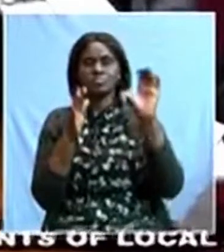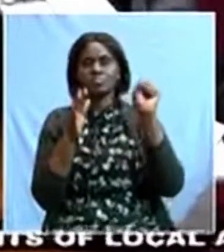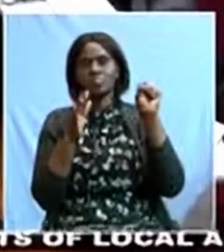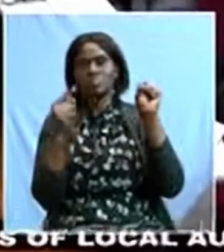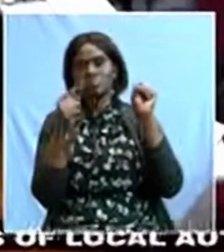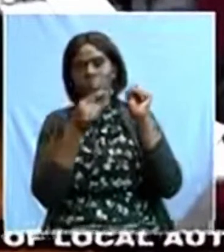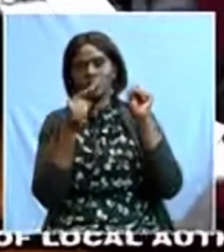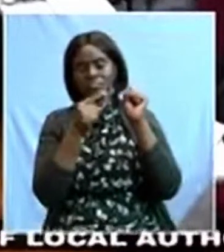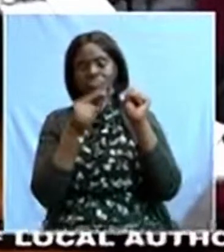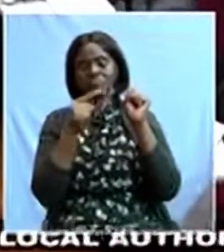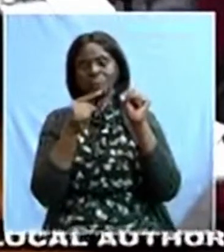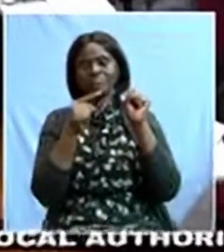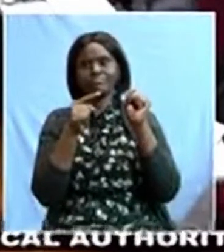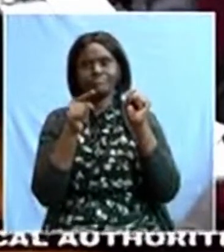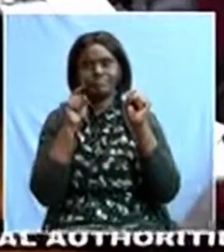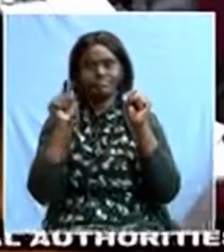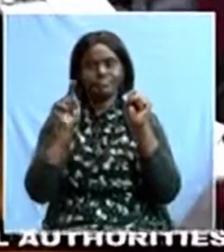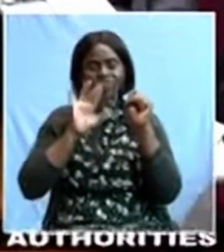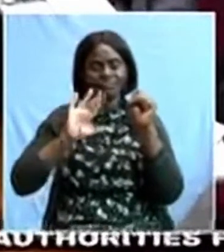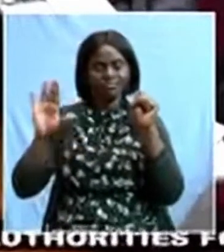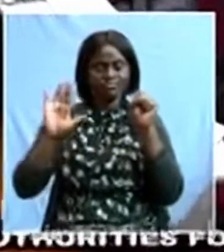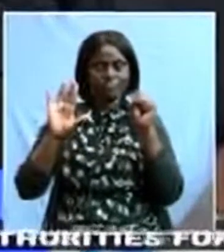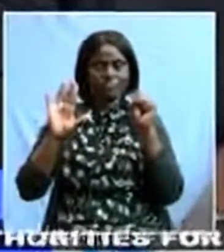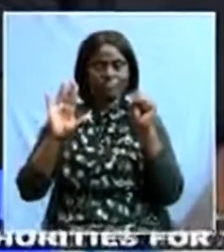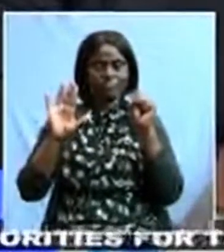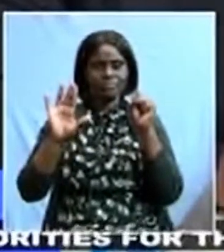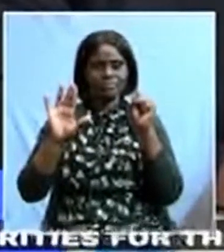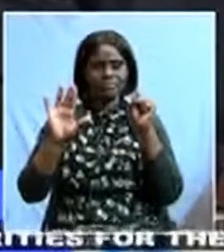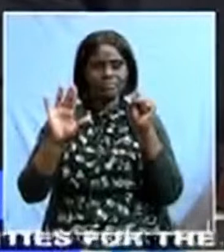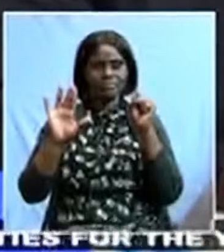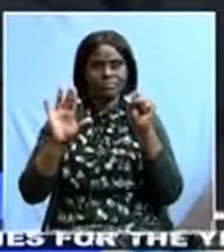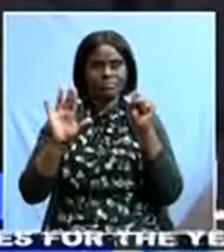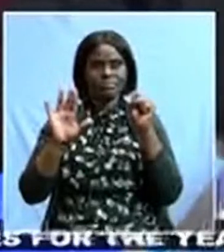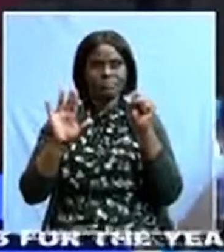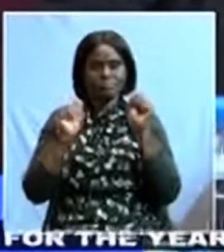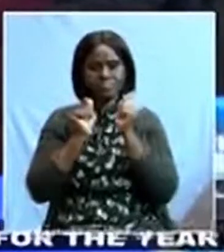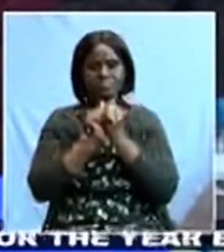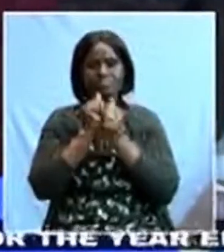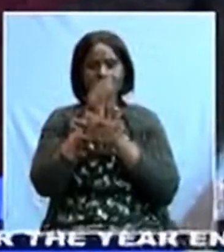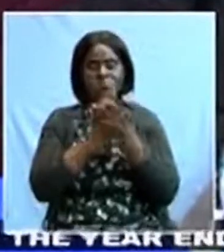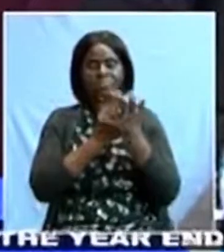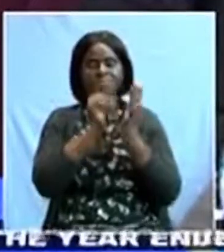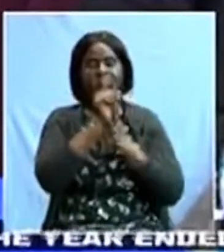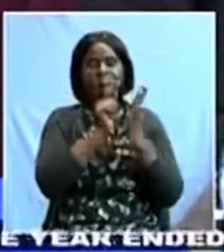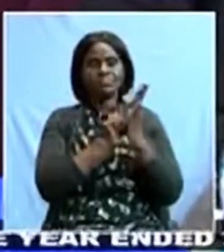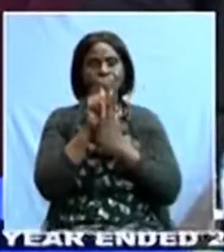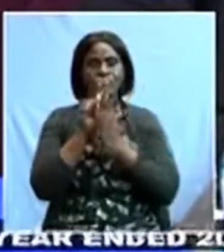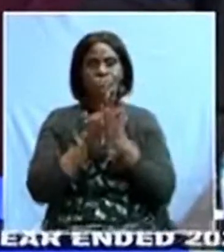is indisposed. We will need some legal undertakings.